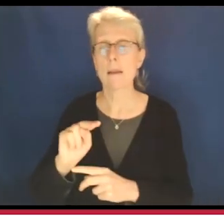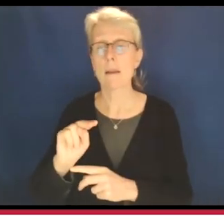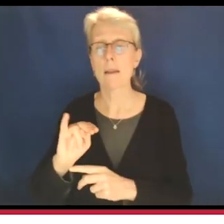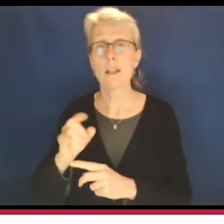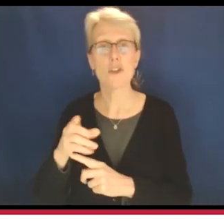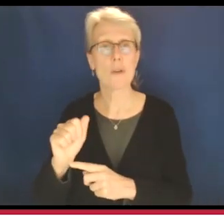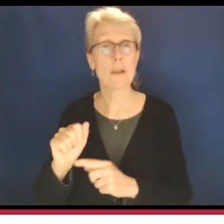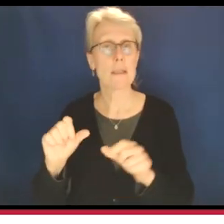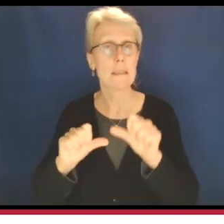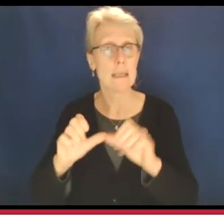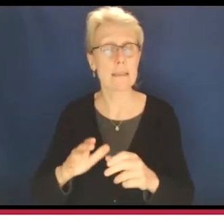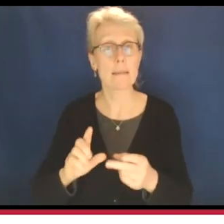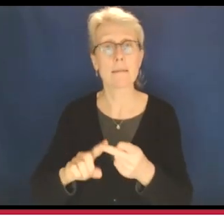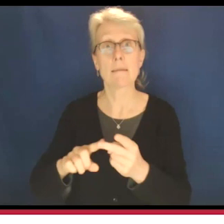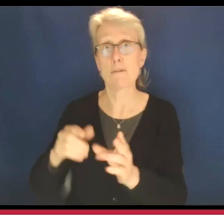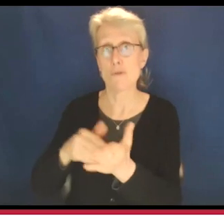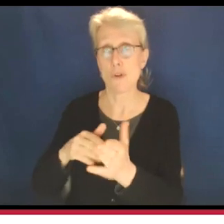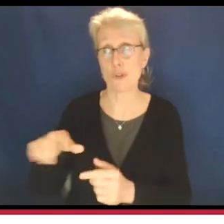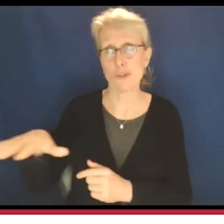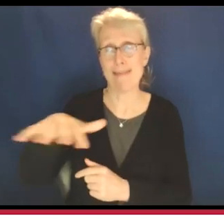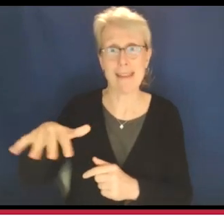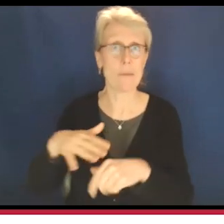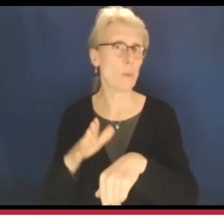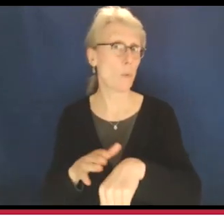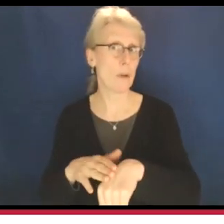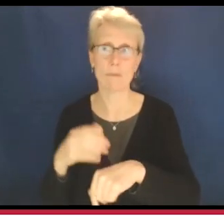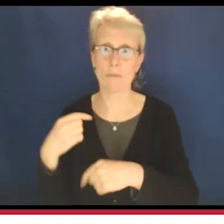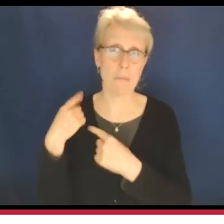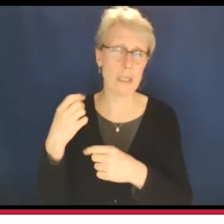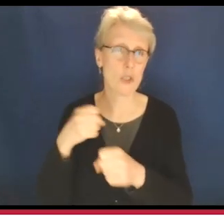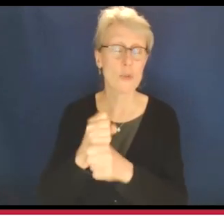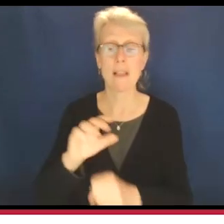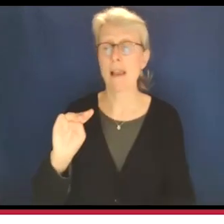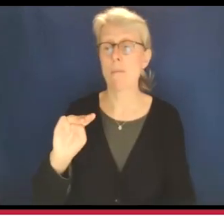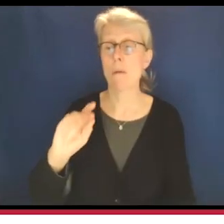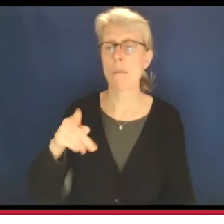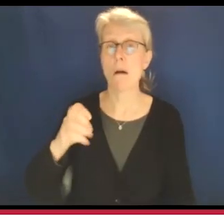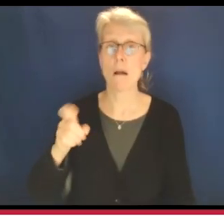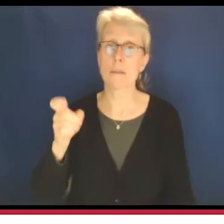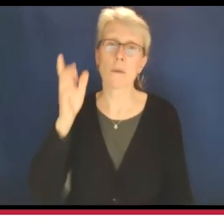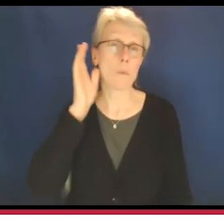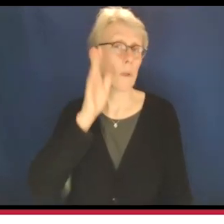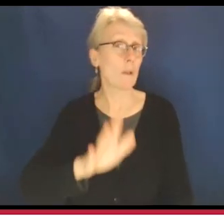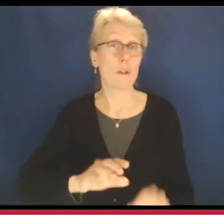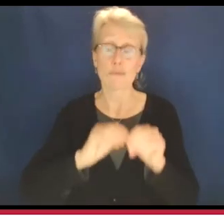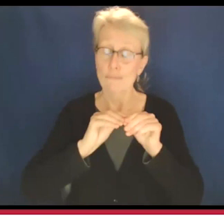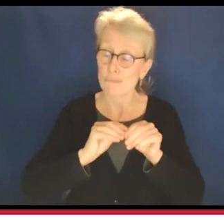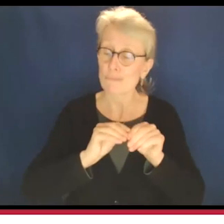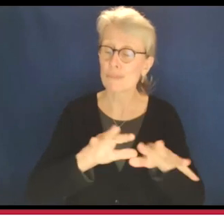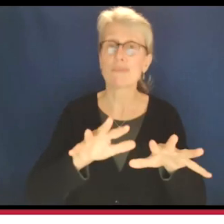and physicians had been warning for years that Mpox was going to be a problem, and that it